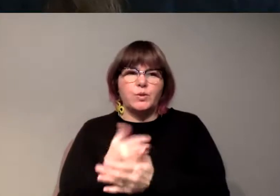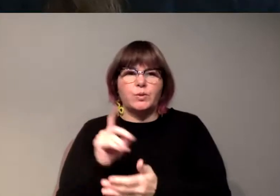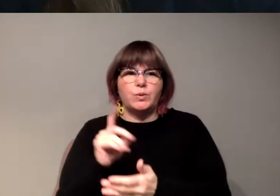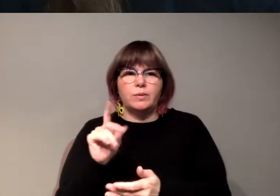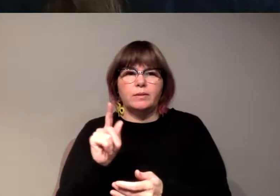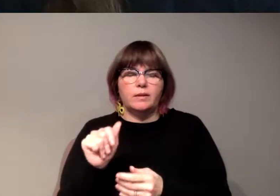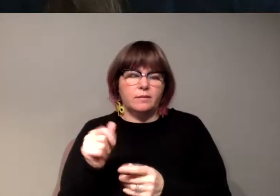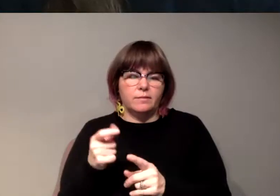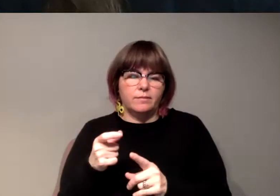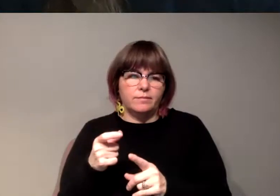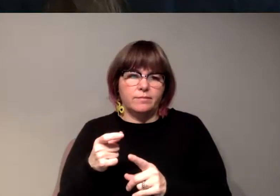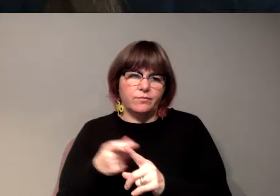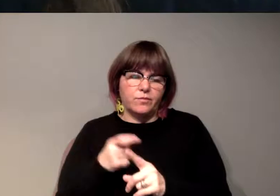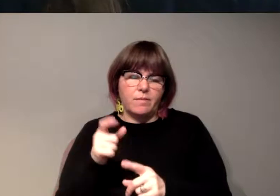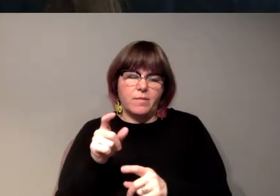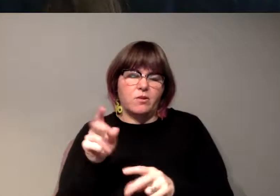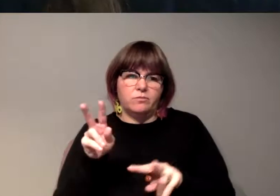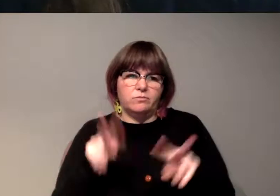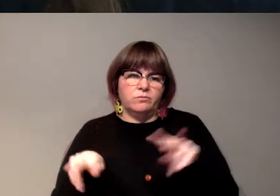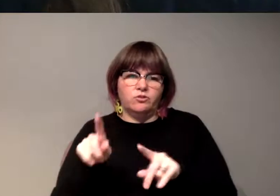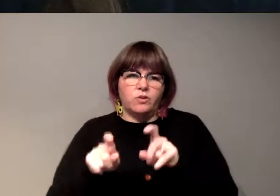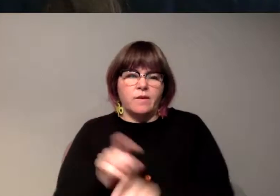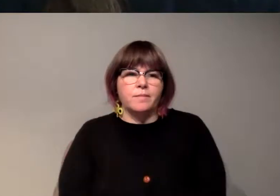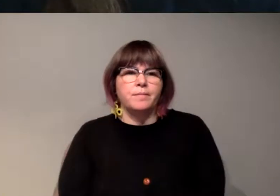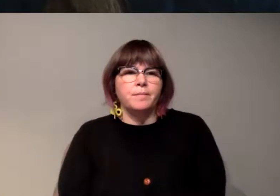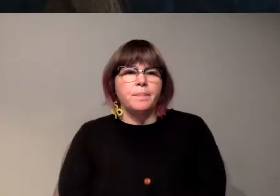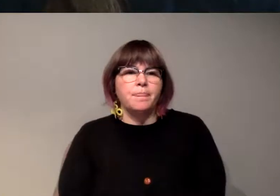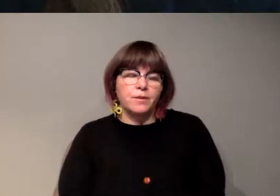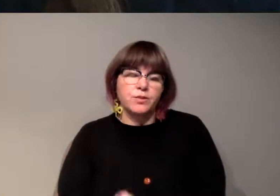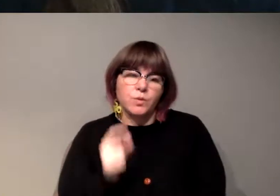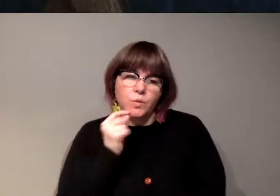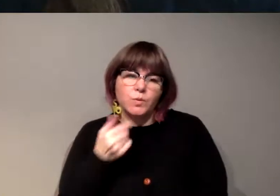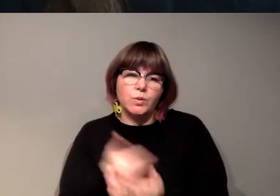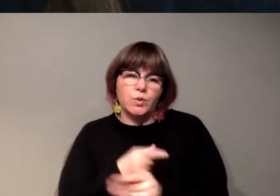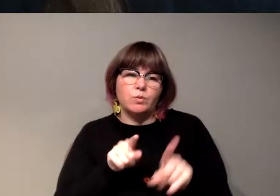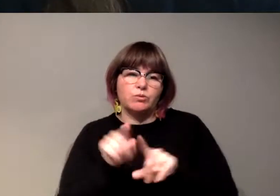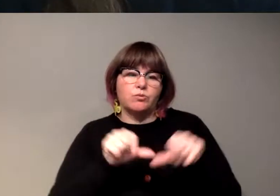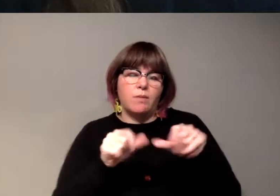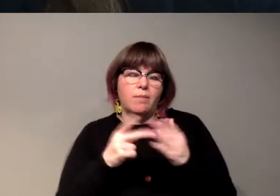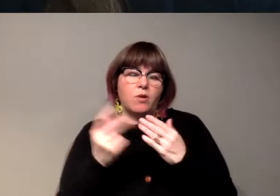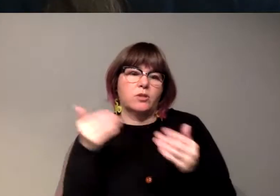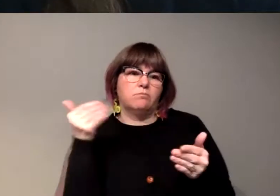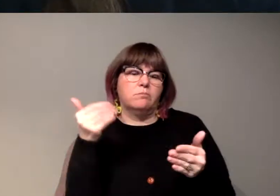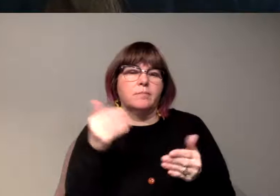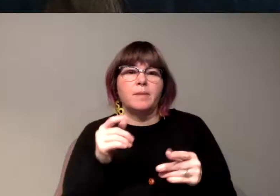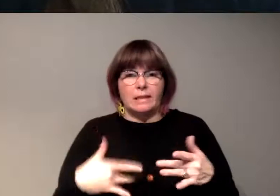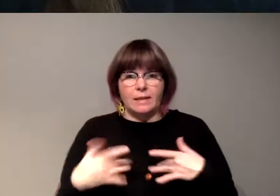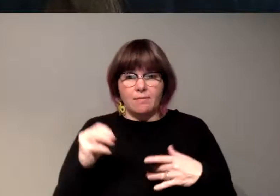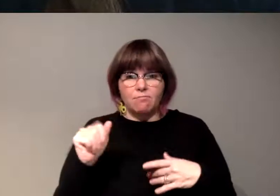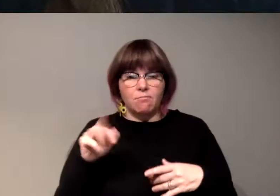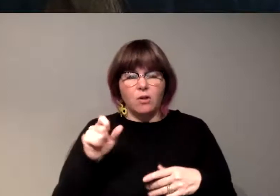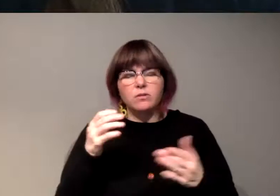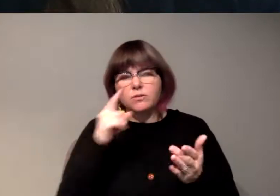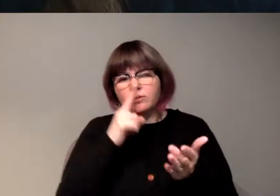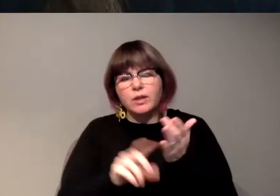in from their All Sky survey. So there should be some really cool new astronomy projects on the horizon. But if you're excited about Mars, definitely check out